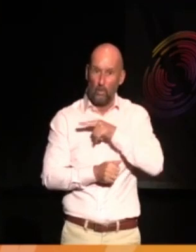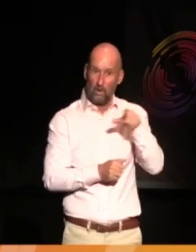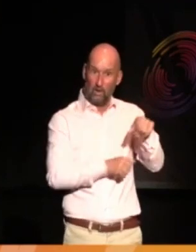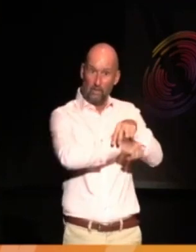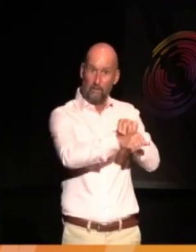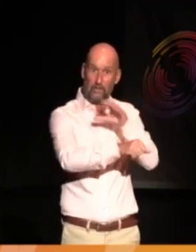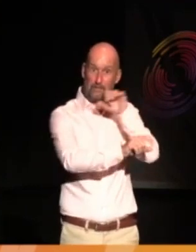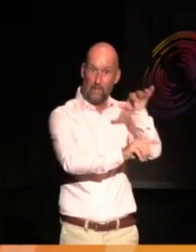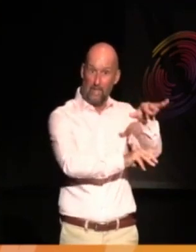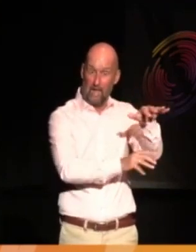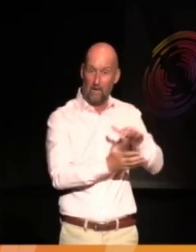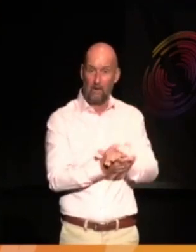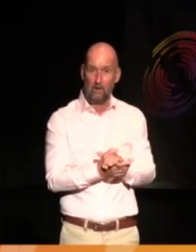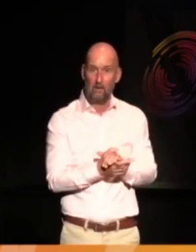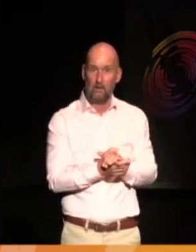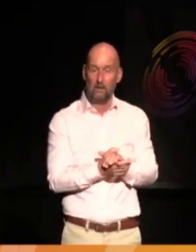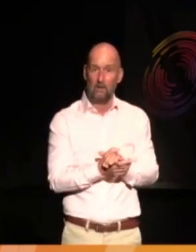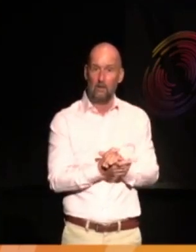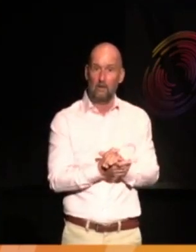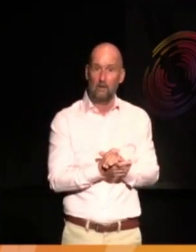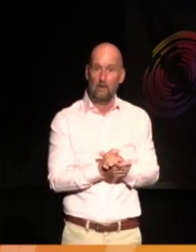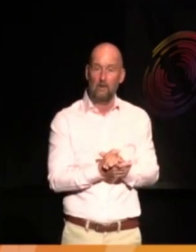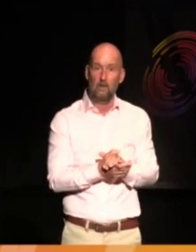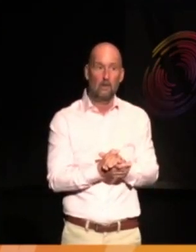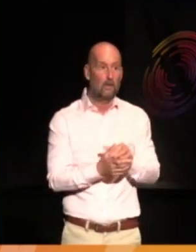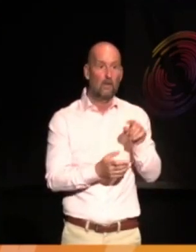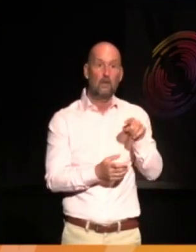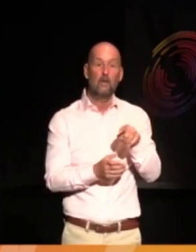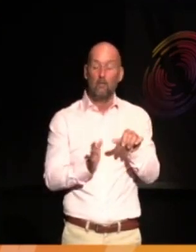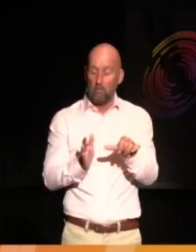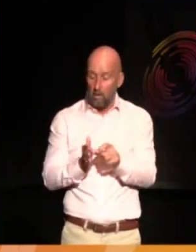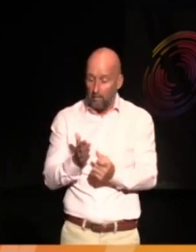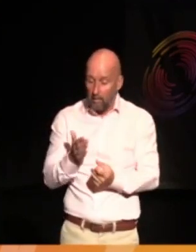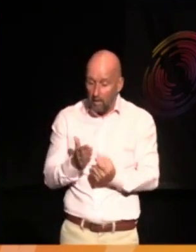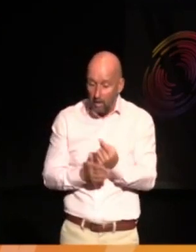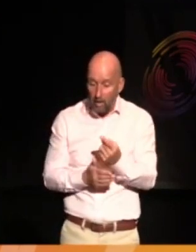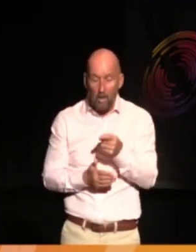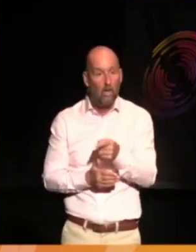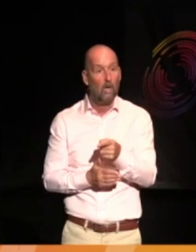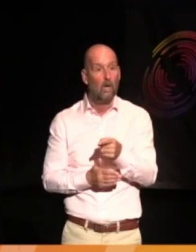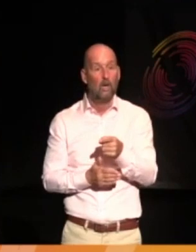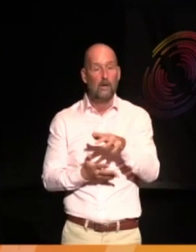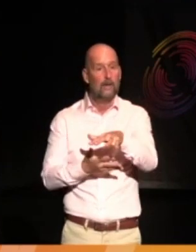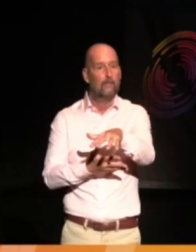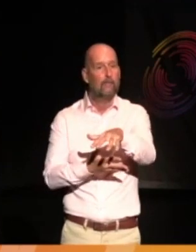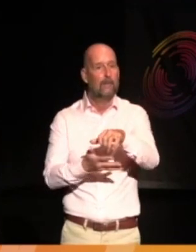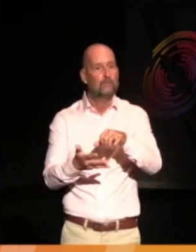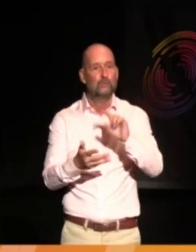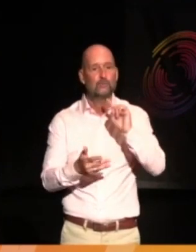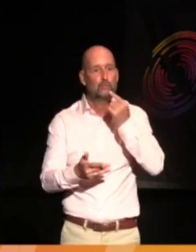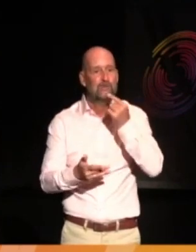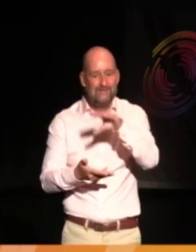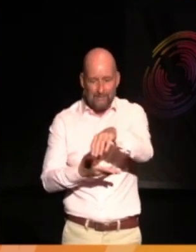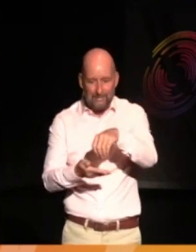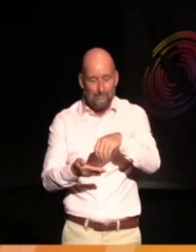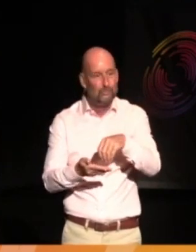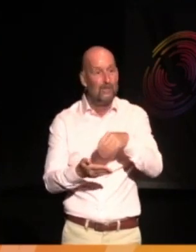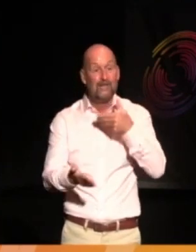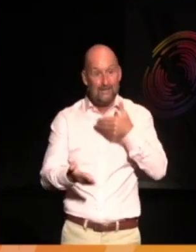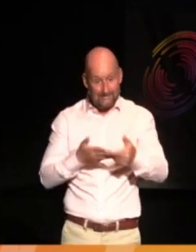he, pulls a gun on someone, send him to the cop. If he pinches somebody's candy bar, deal with